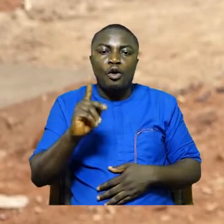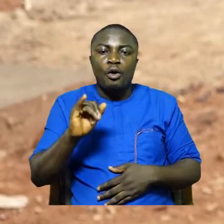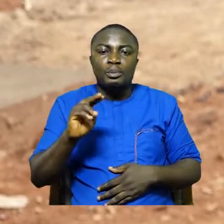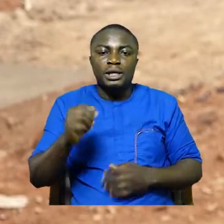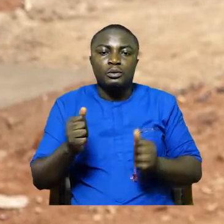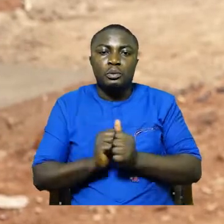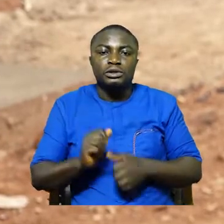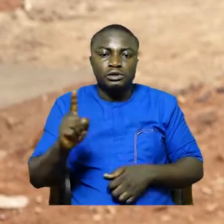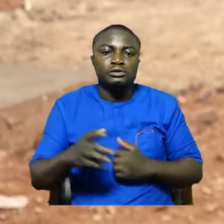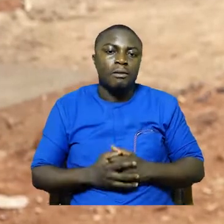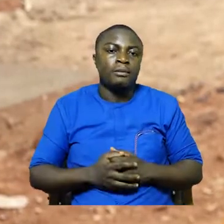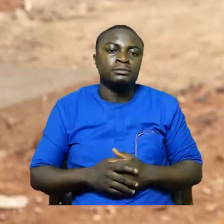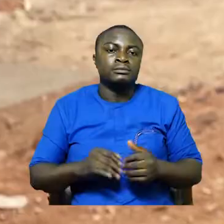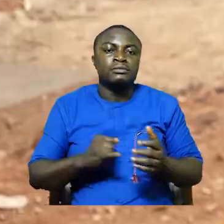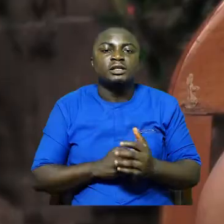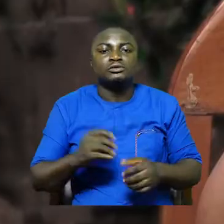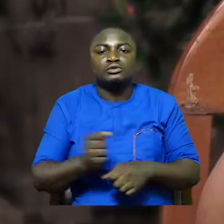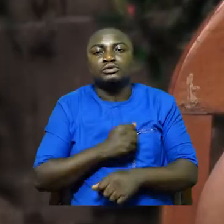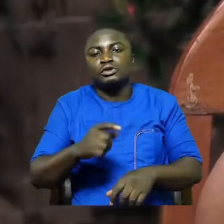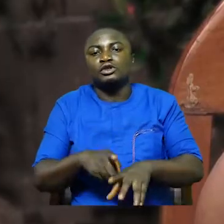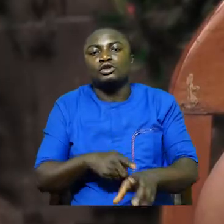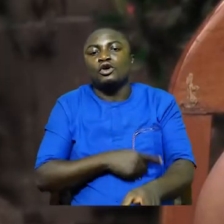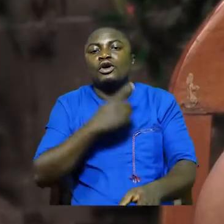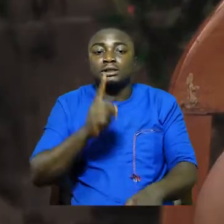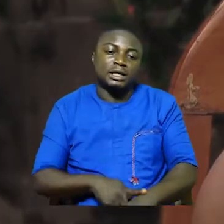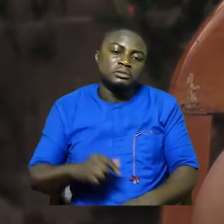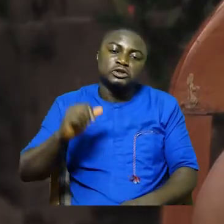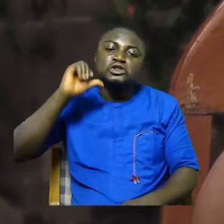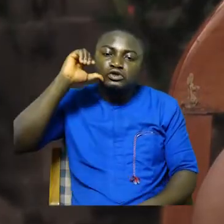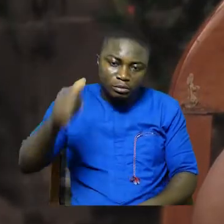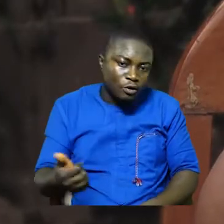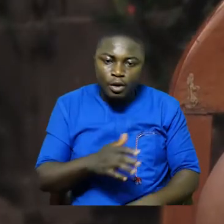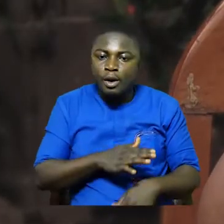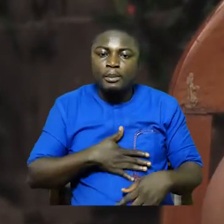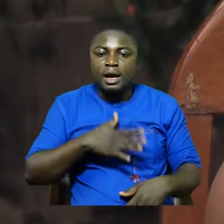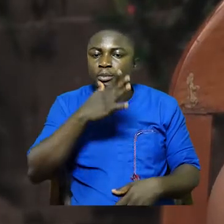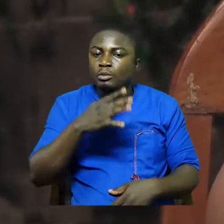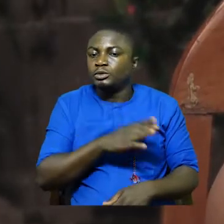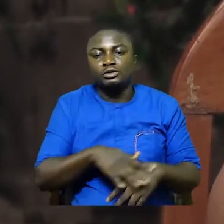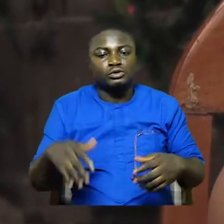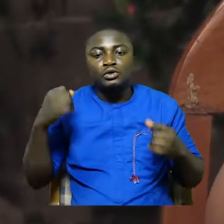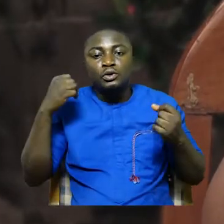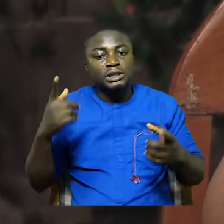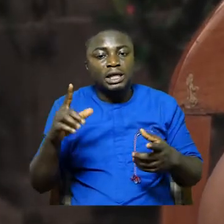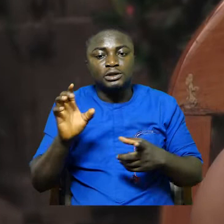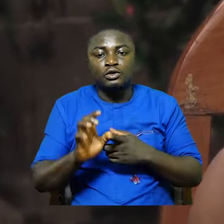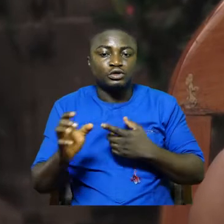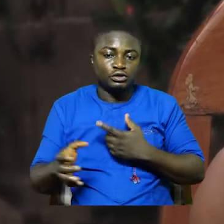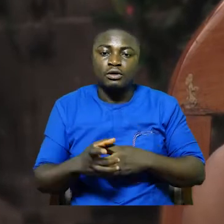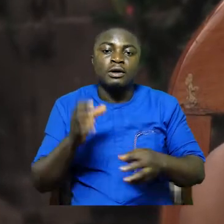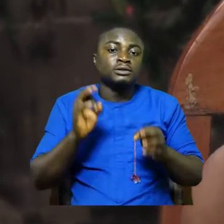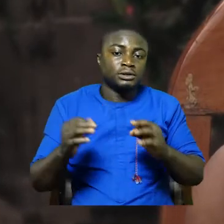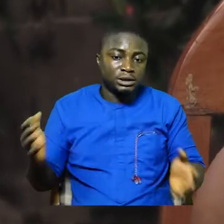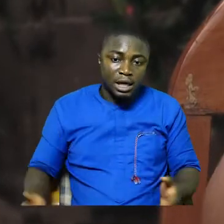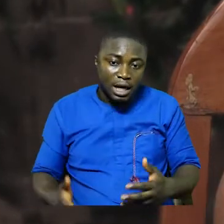are they coping with this? It took them a long time. Even till tomorrow, my mom still does not understand